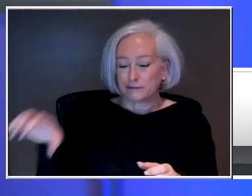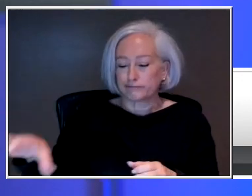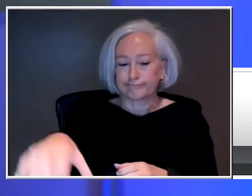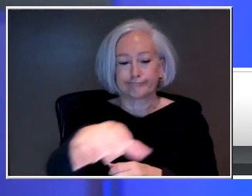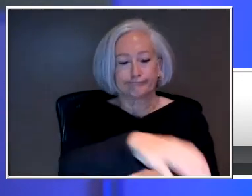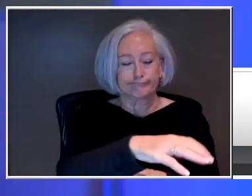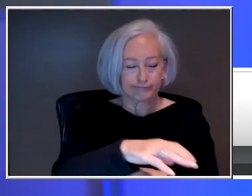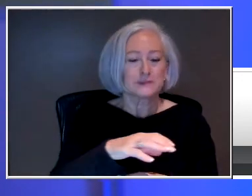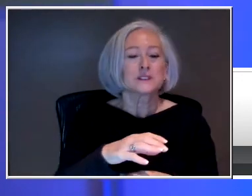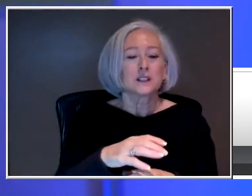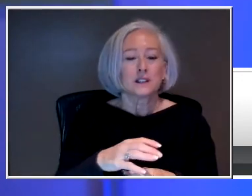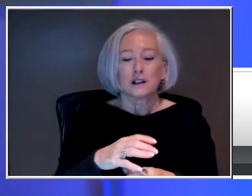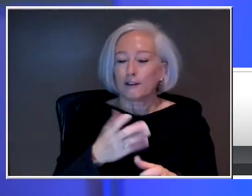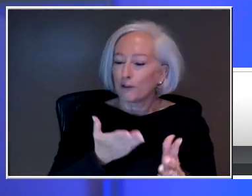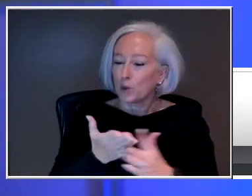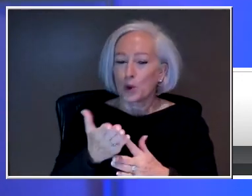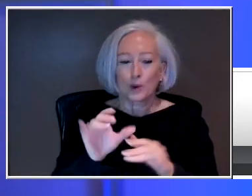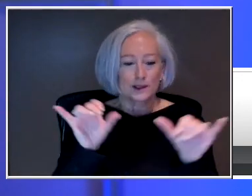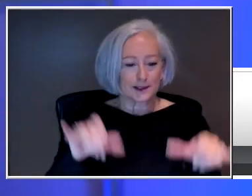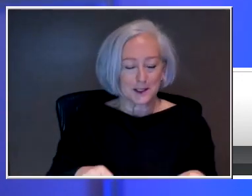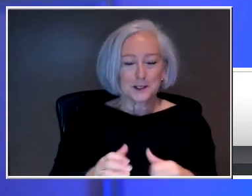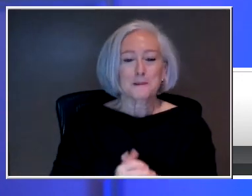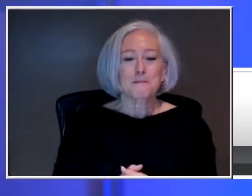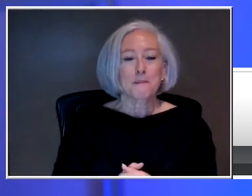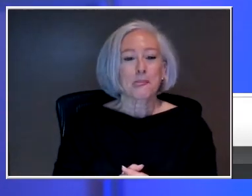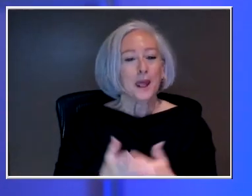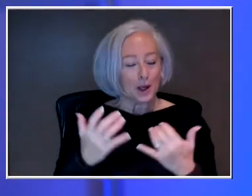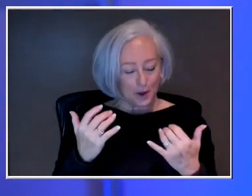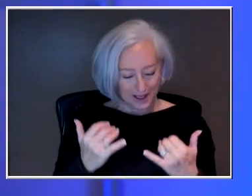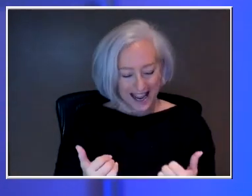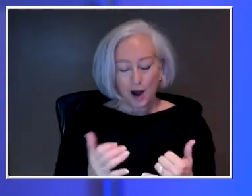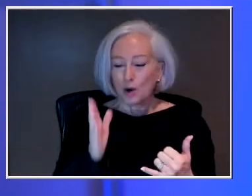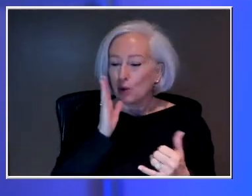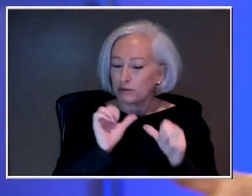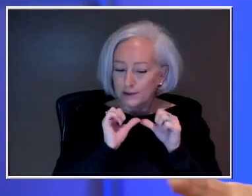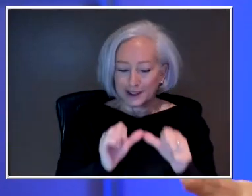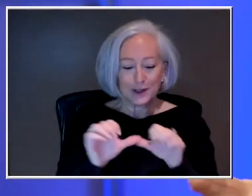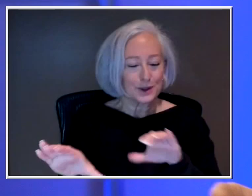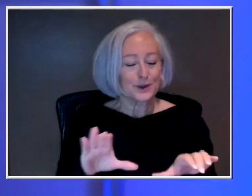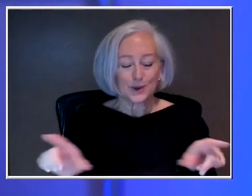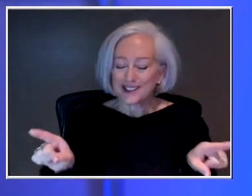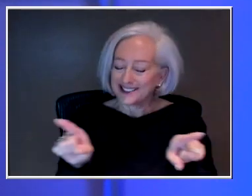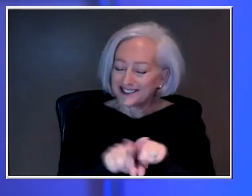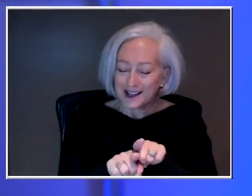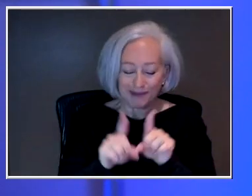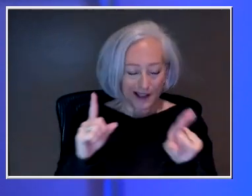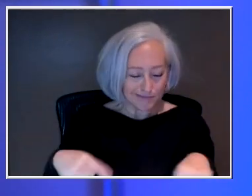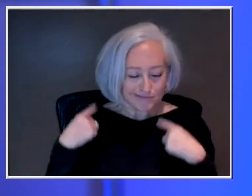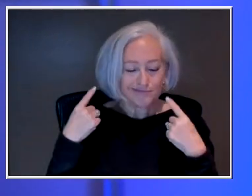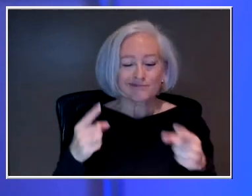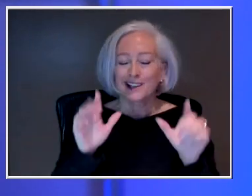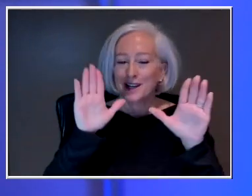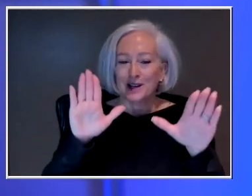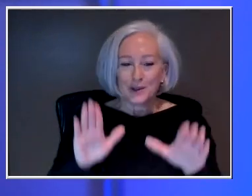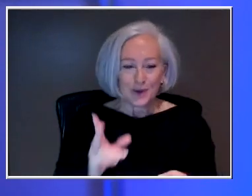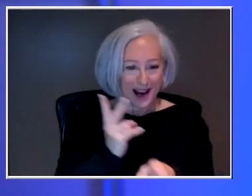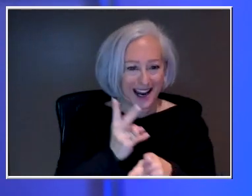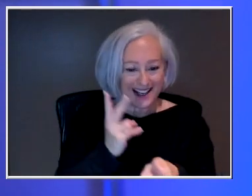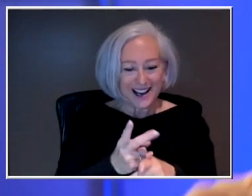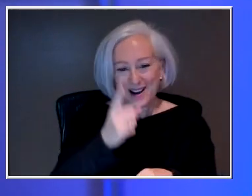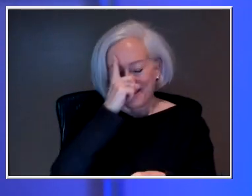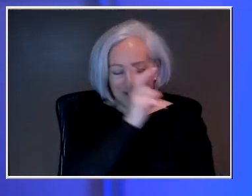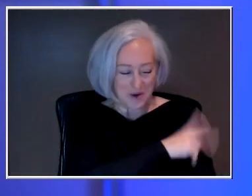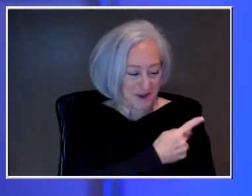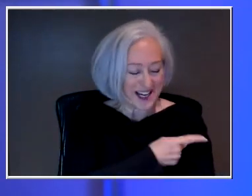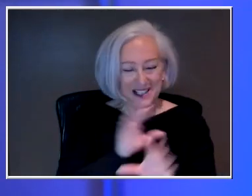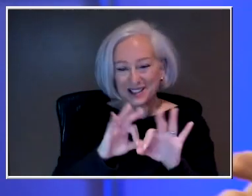We're going to, right now, do what we've always done, which is provide great care and support to patients and their families. That's what we do every day. It's what we're going to do in the next